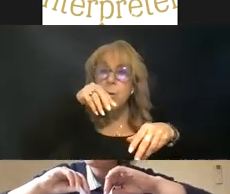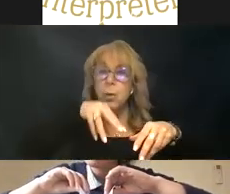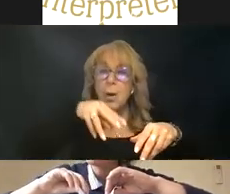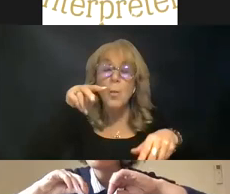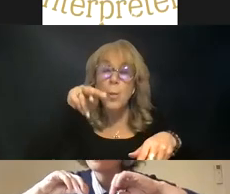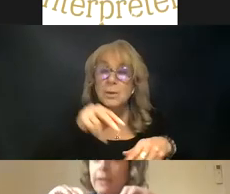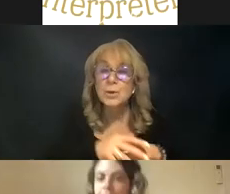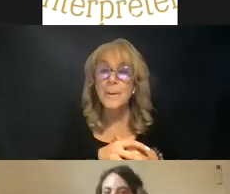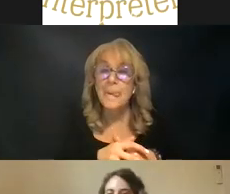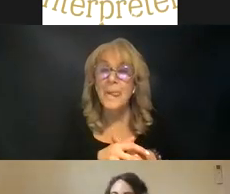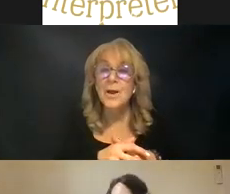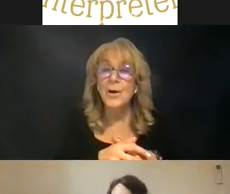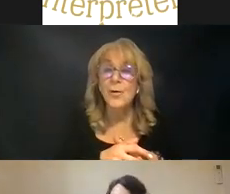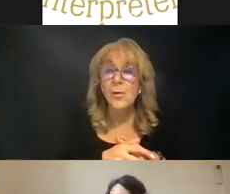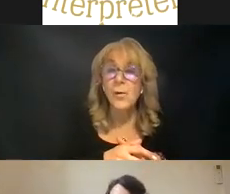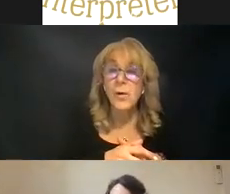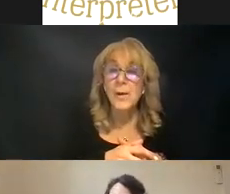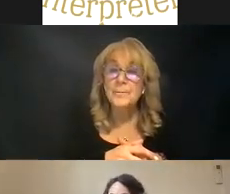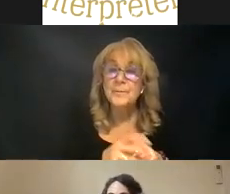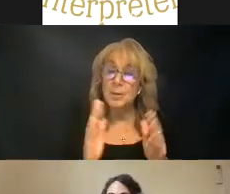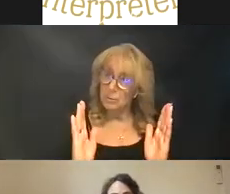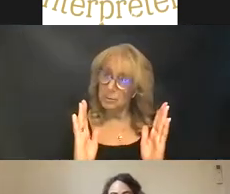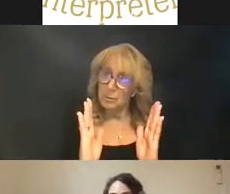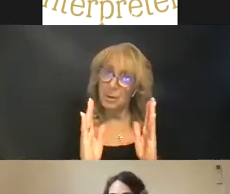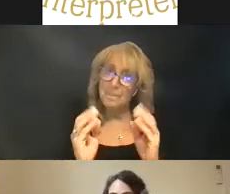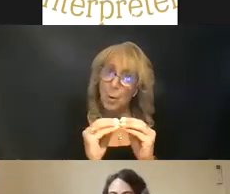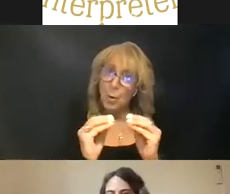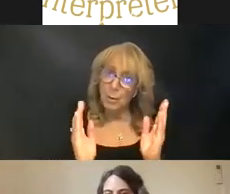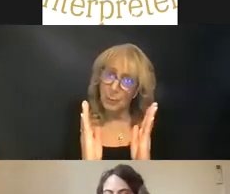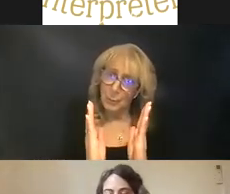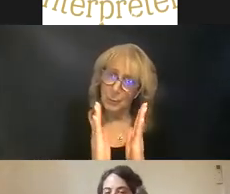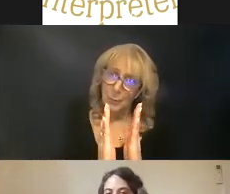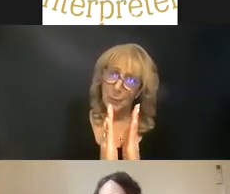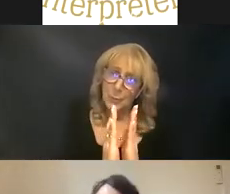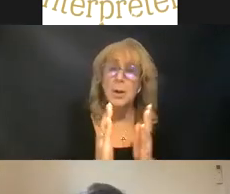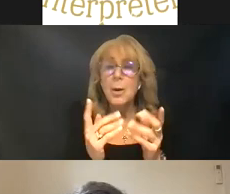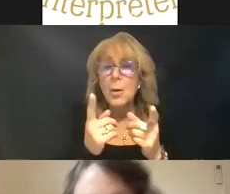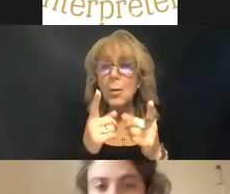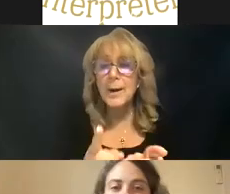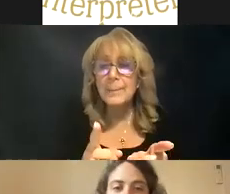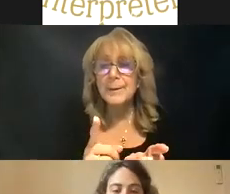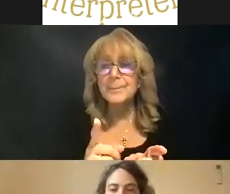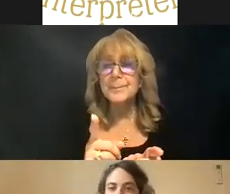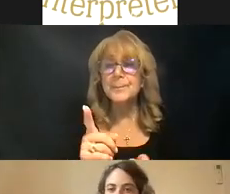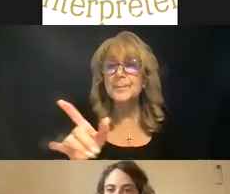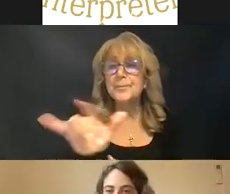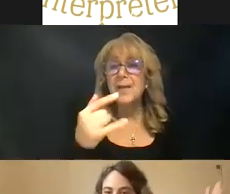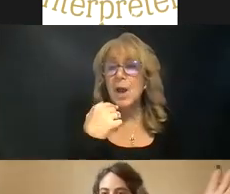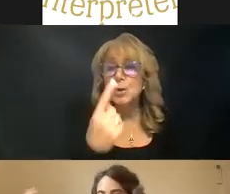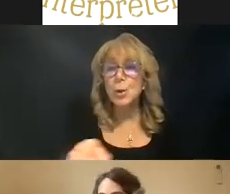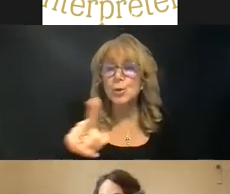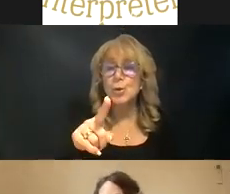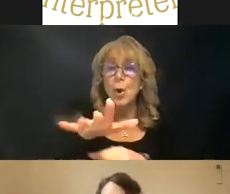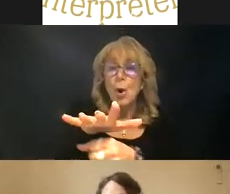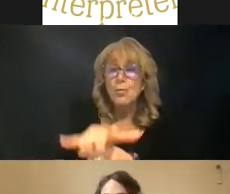well, you actually see that they are coming together. So what happens? Well, I told you that the pressure of